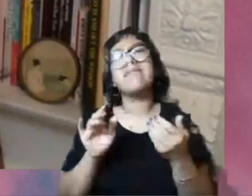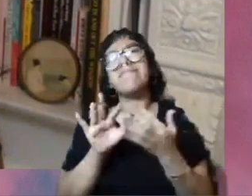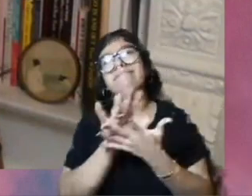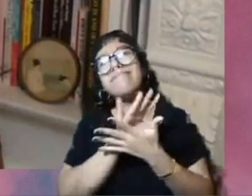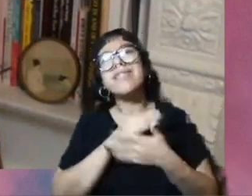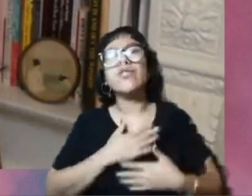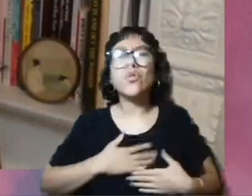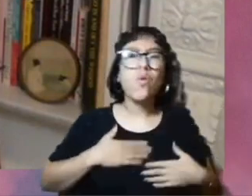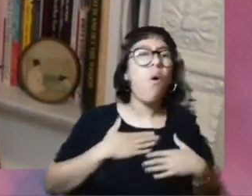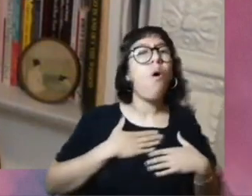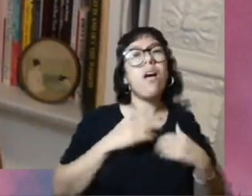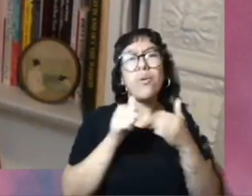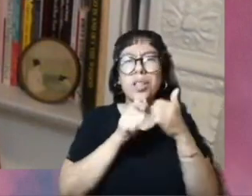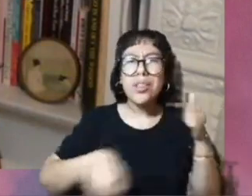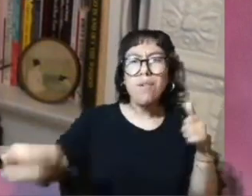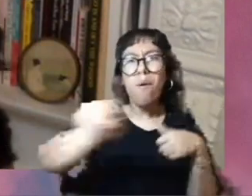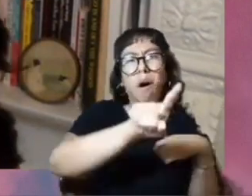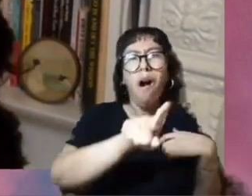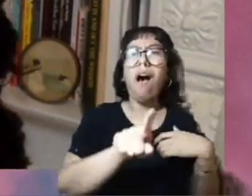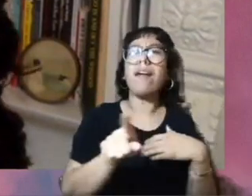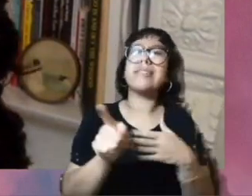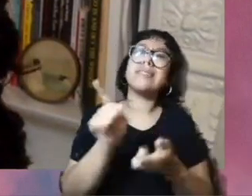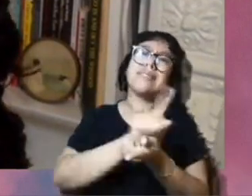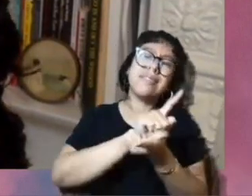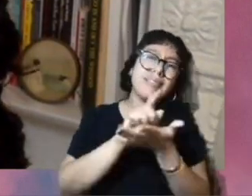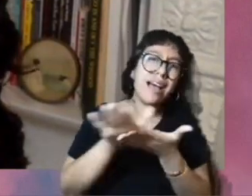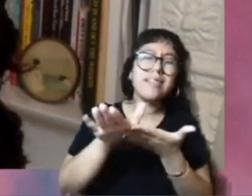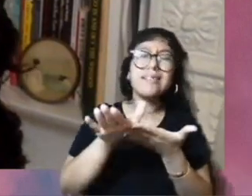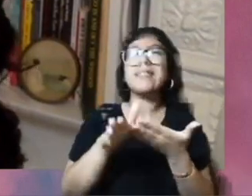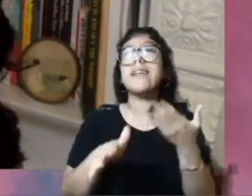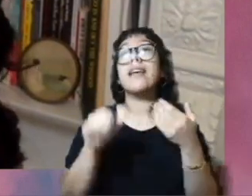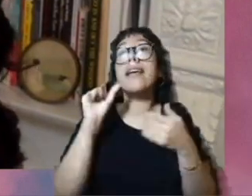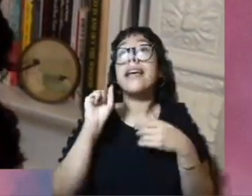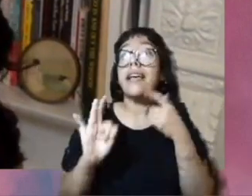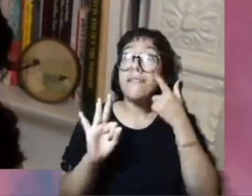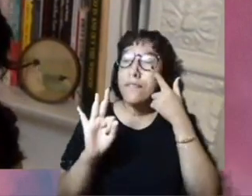and enjoy this evening with you has been a delight. Also, I think if we were to